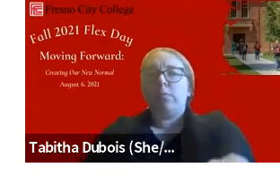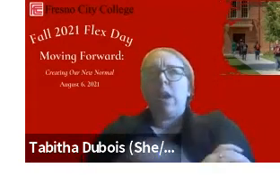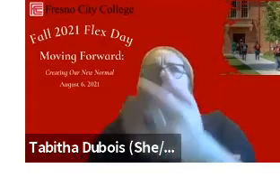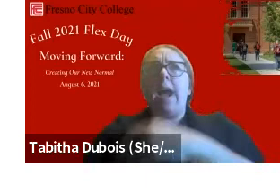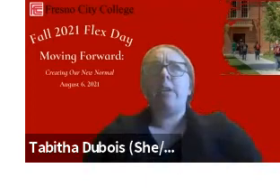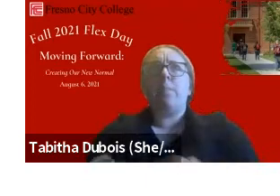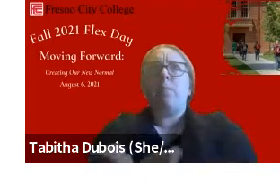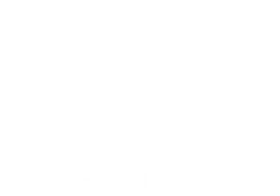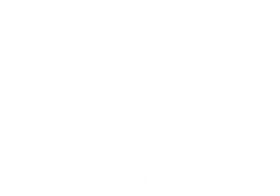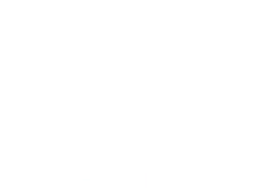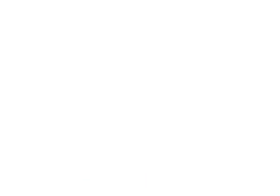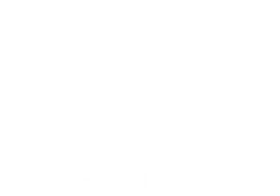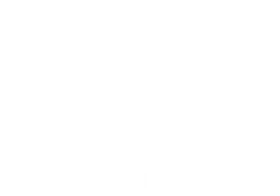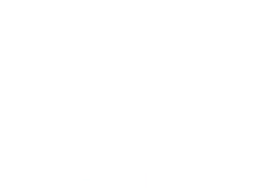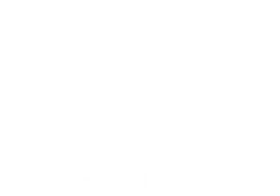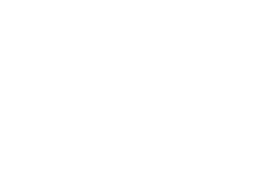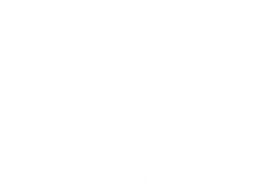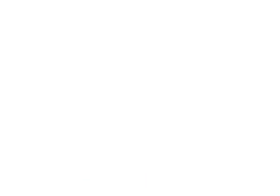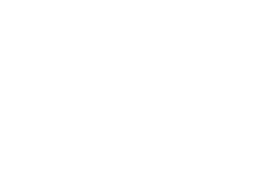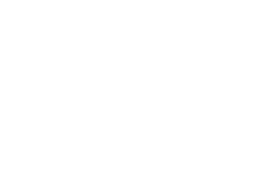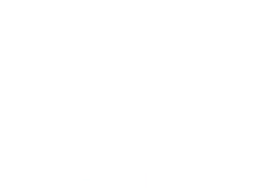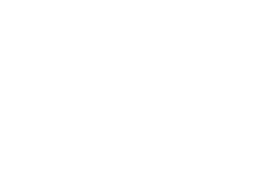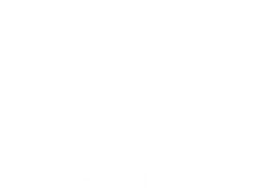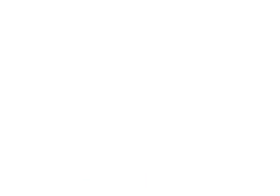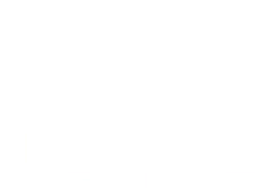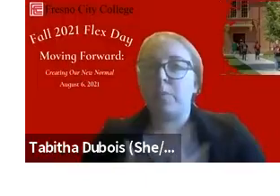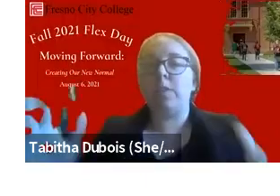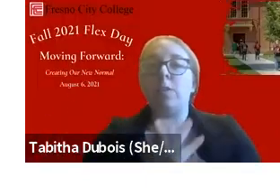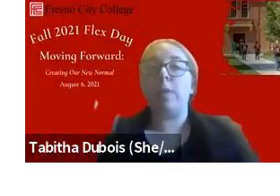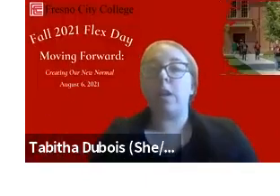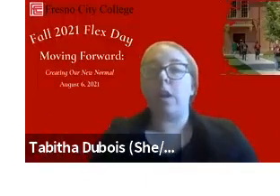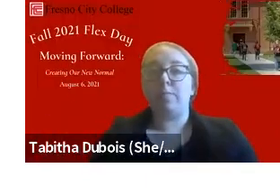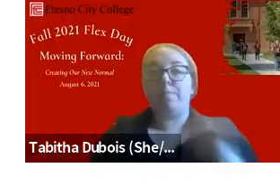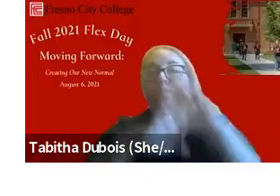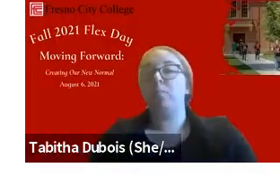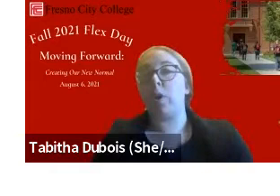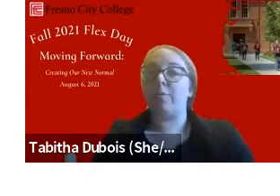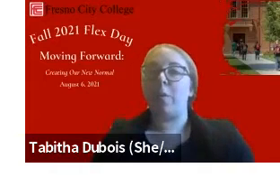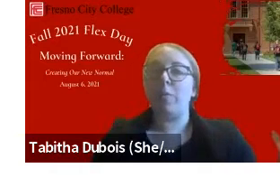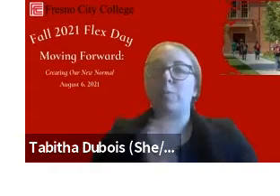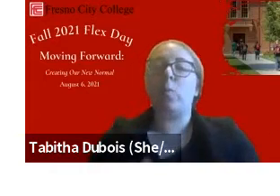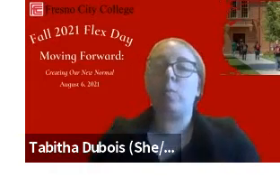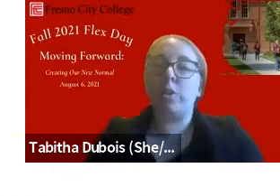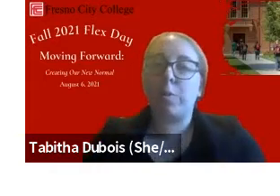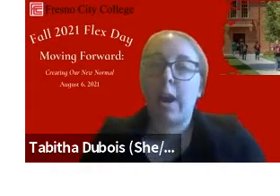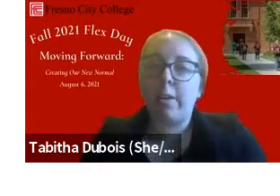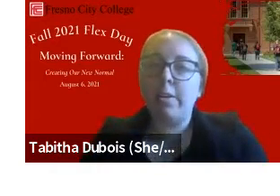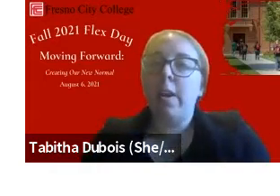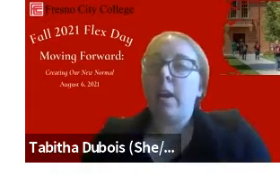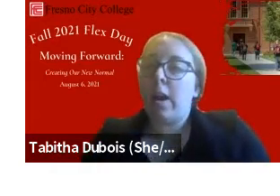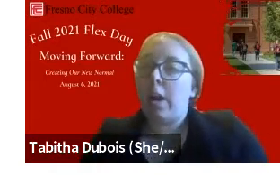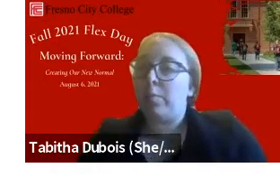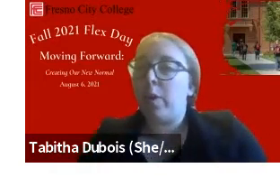we have hired, I believe, one more interpreter during the pandemic, or since we've been working from home, there's been one more interpreter